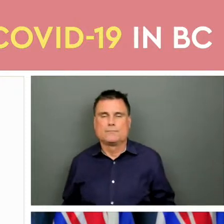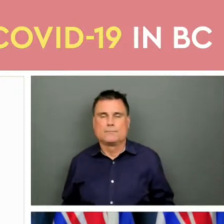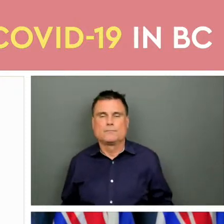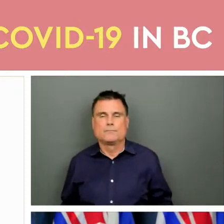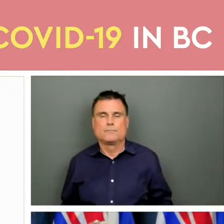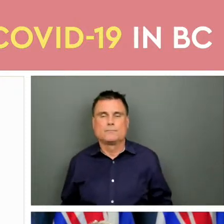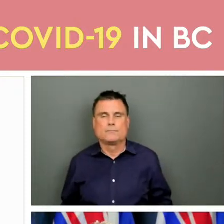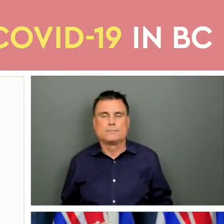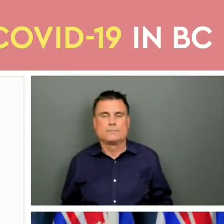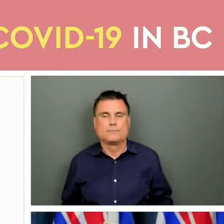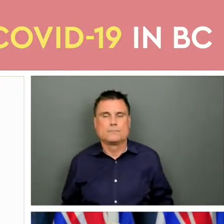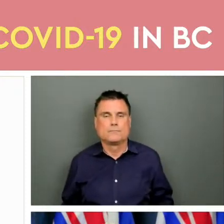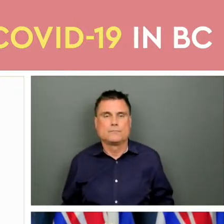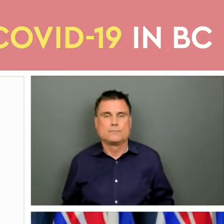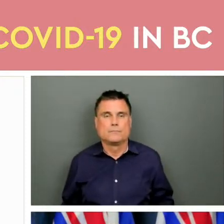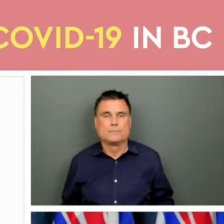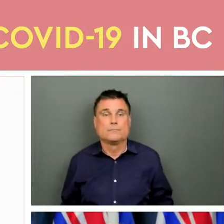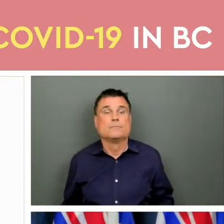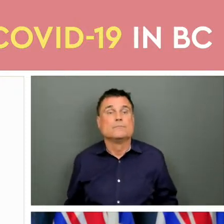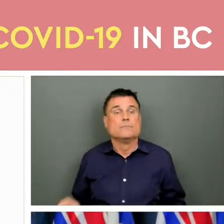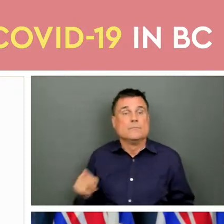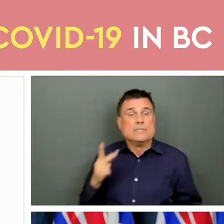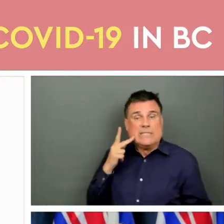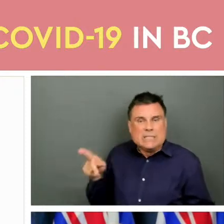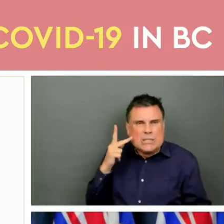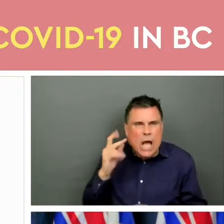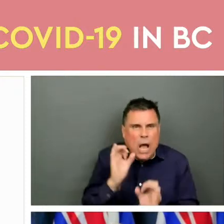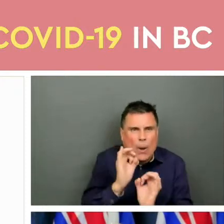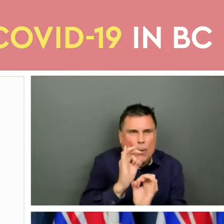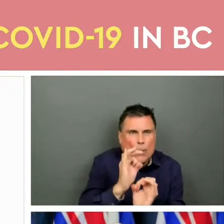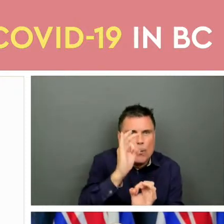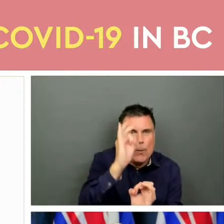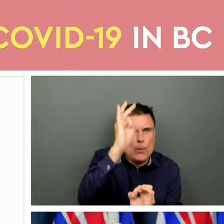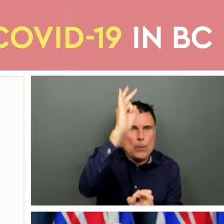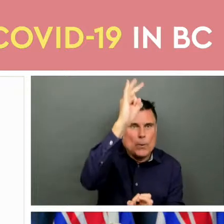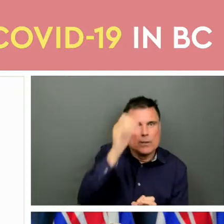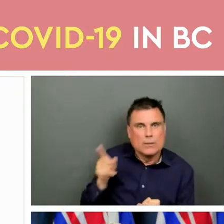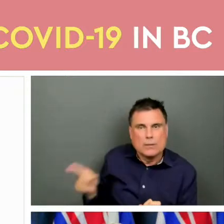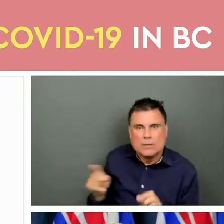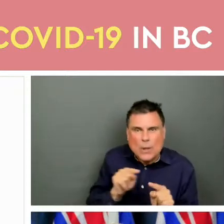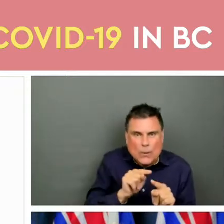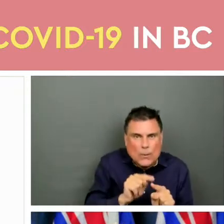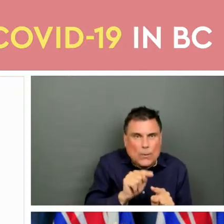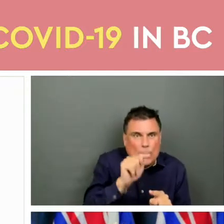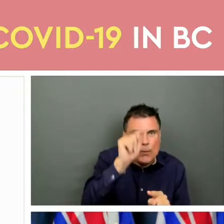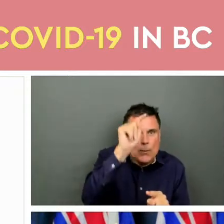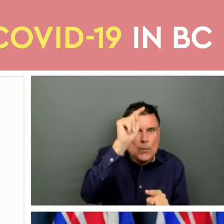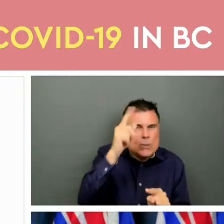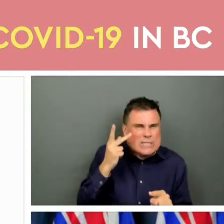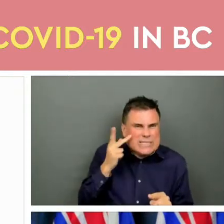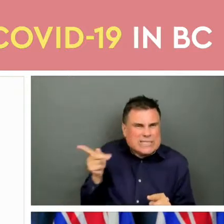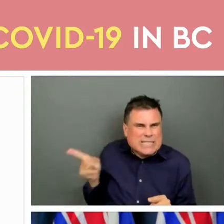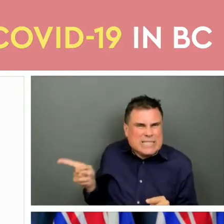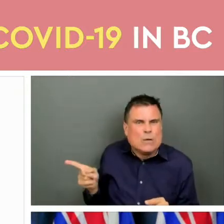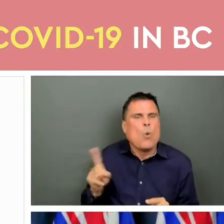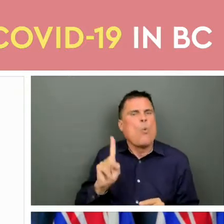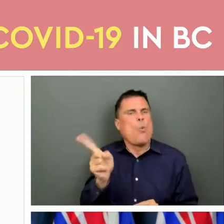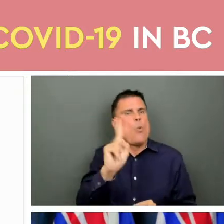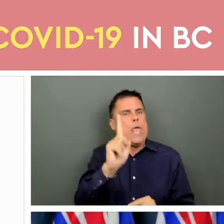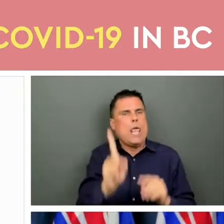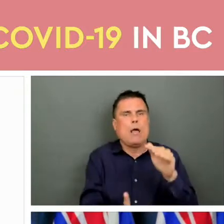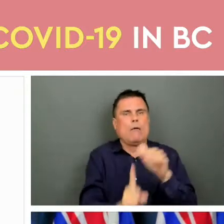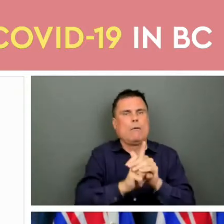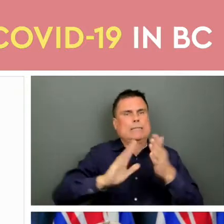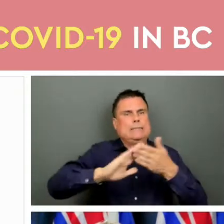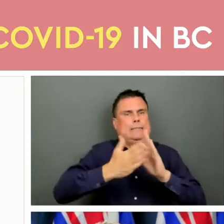are the dot plots that we've been using to help identify hotspots in communities around the province. And